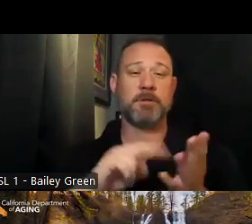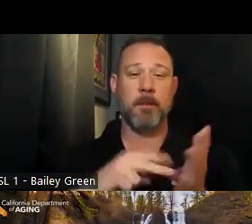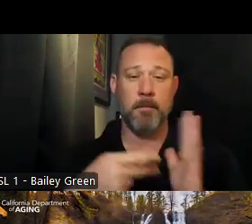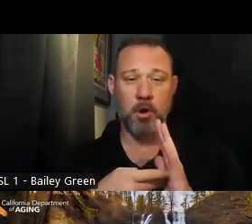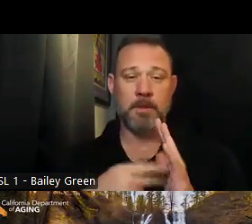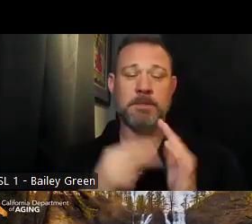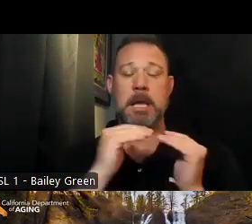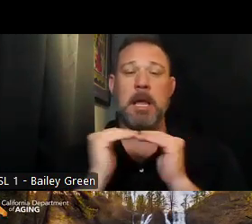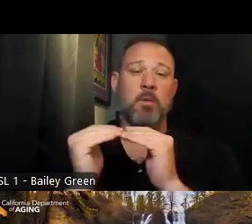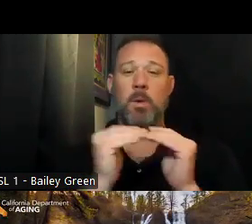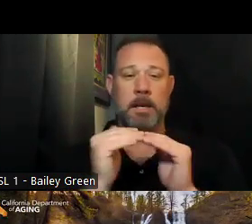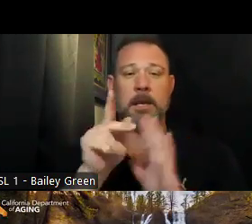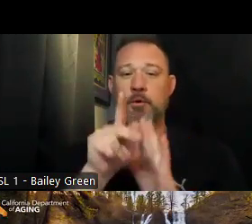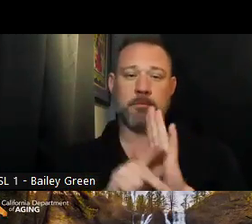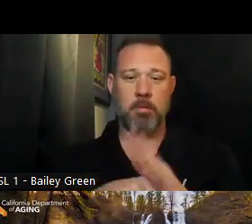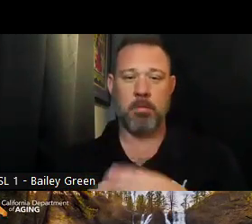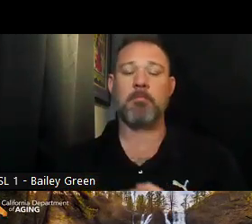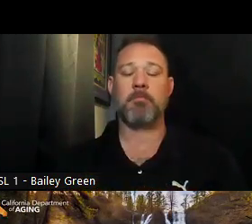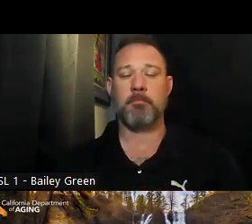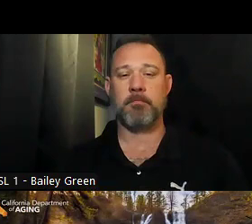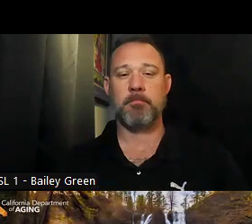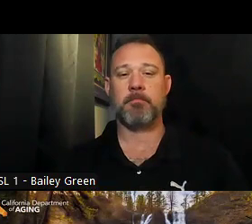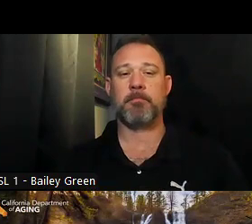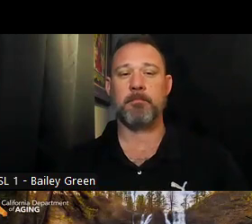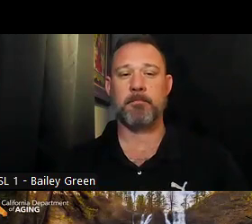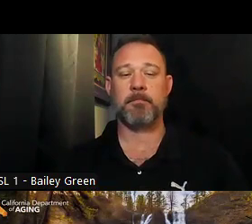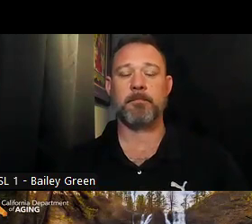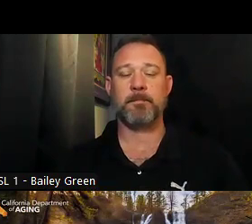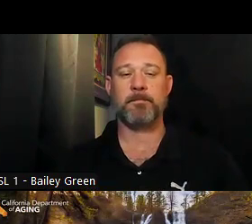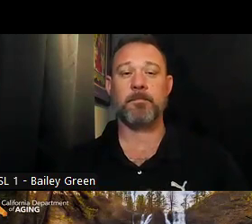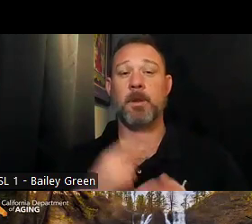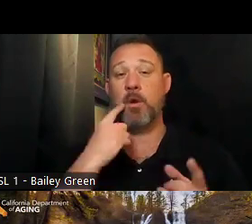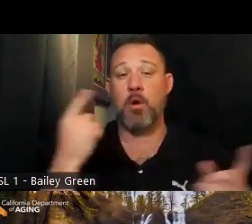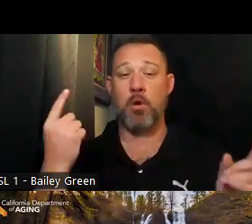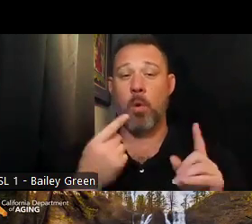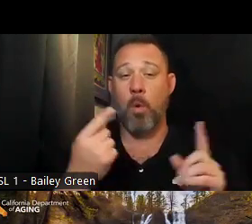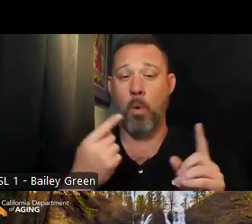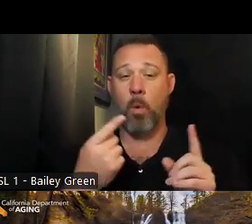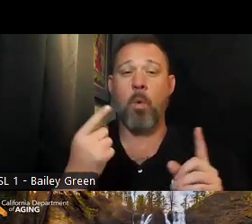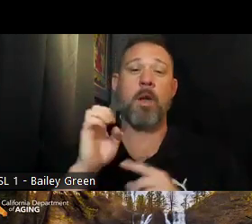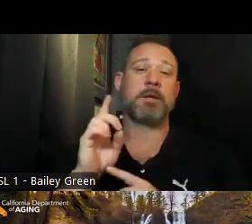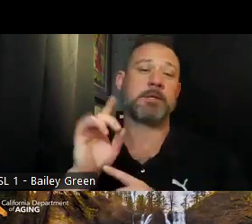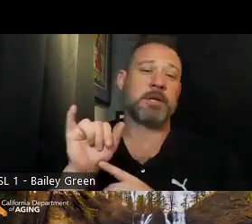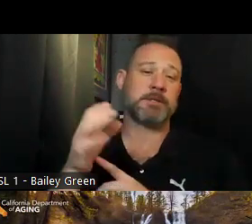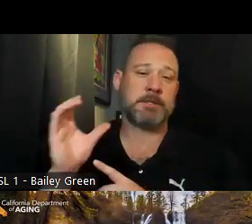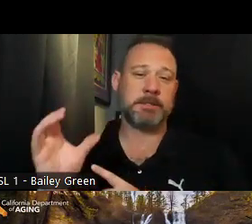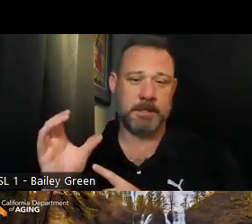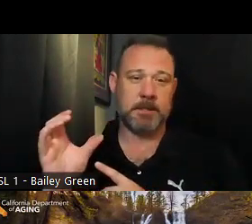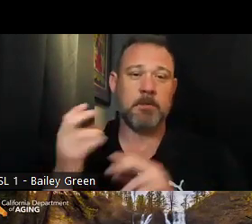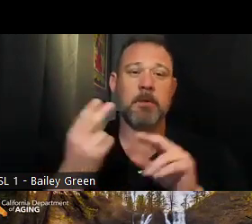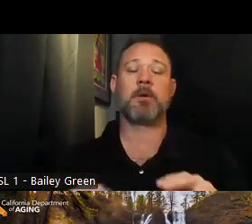equity guiding principles. Thank you, Kelly. The goal of the Elder and Disability Justice Coordinating Council is to